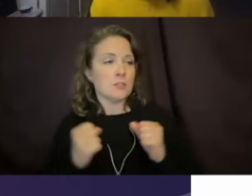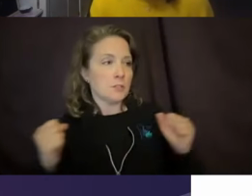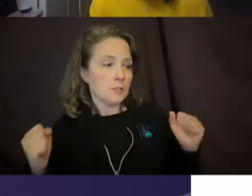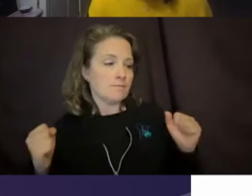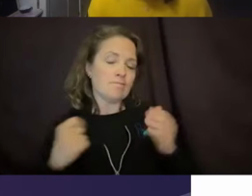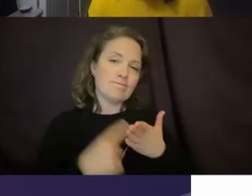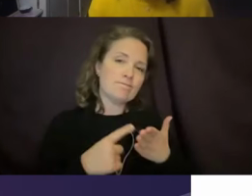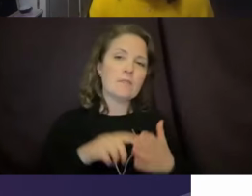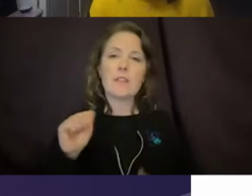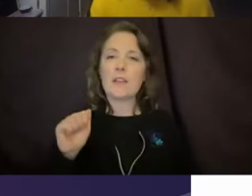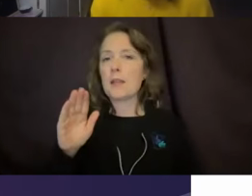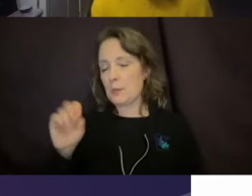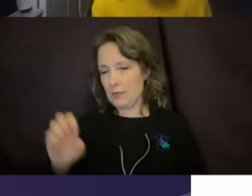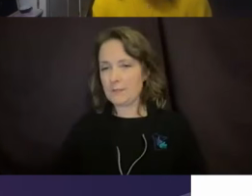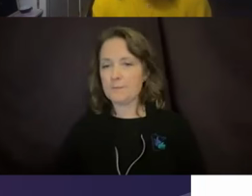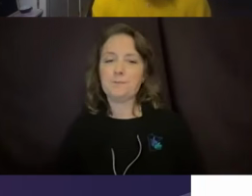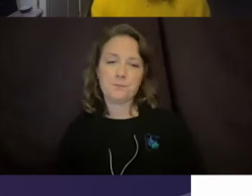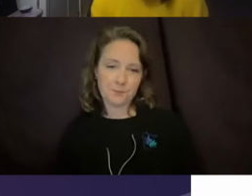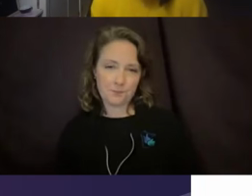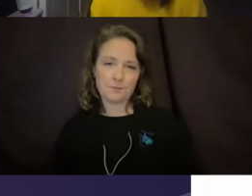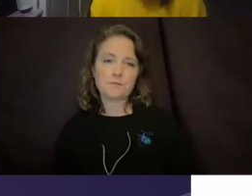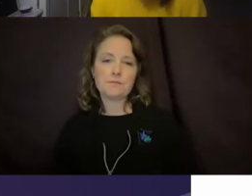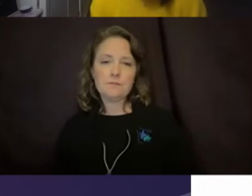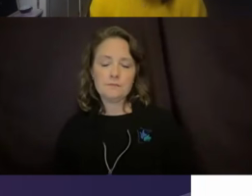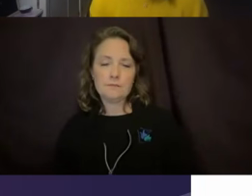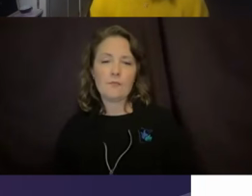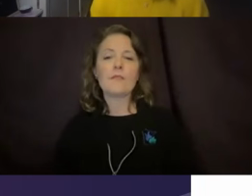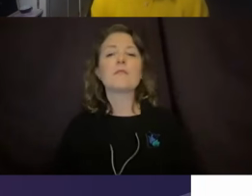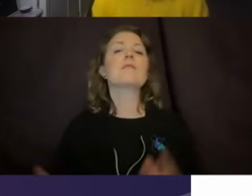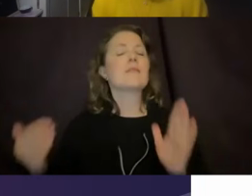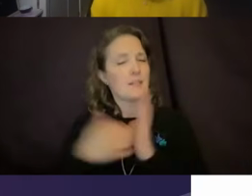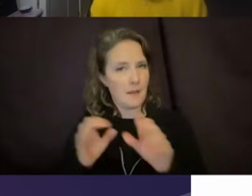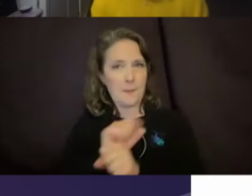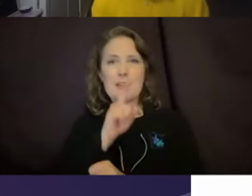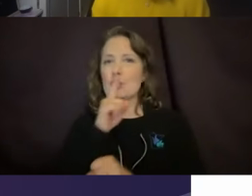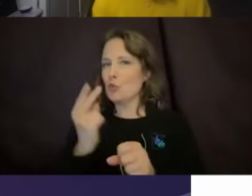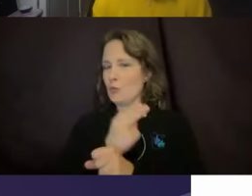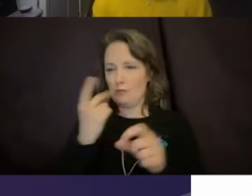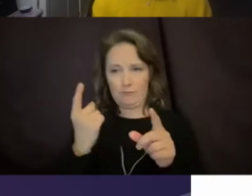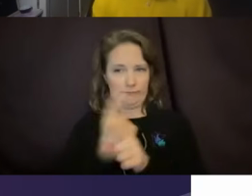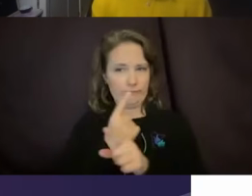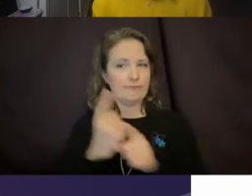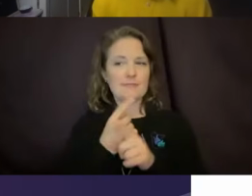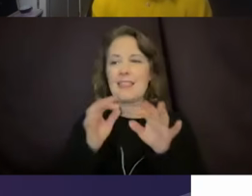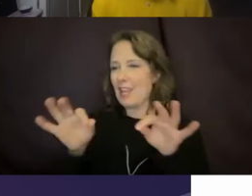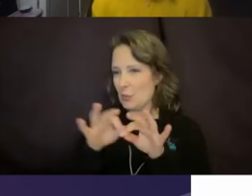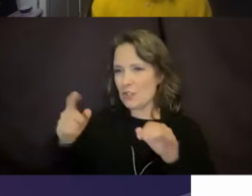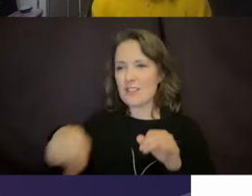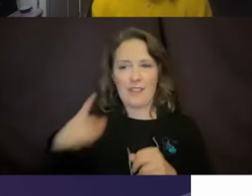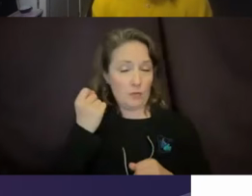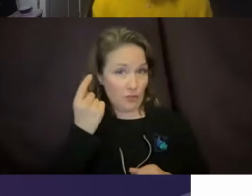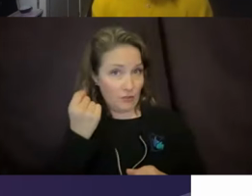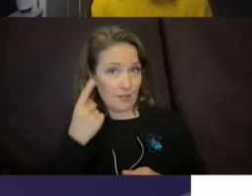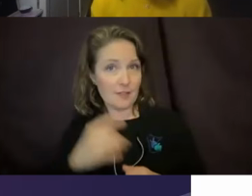Again, using that developmentally relevant approach, using language that they'll understand, maybe tools and things that maybe they